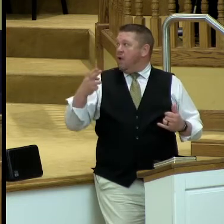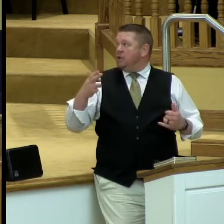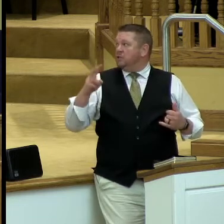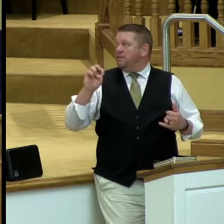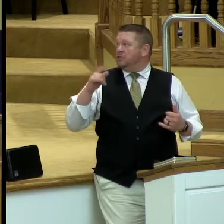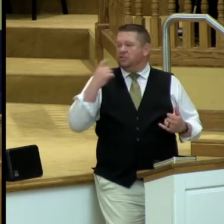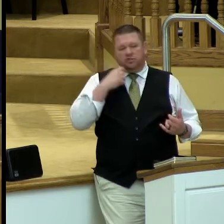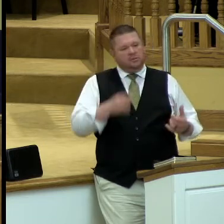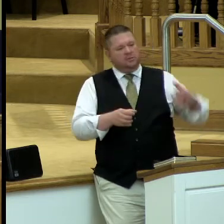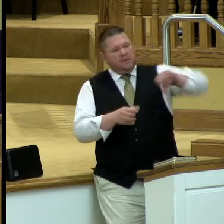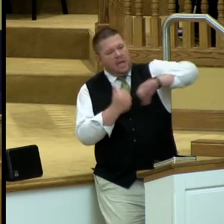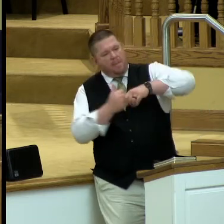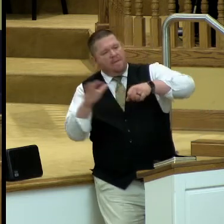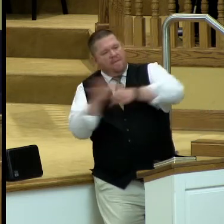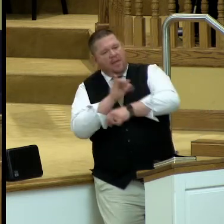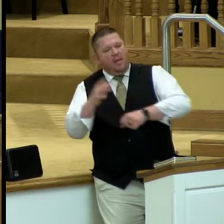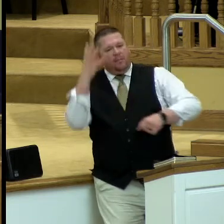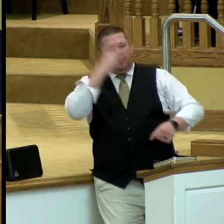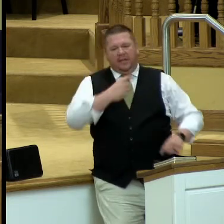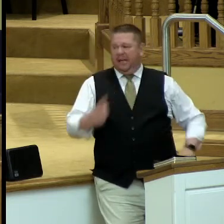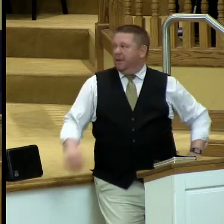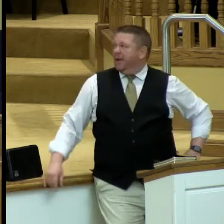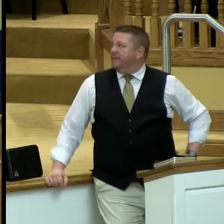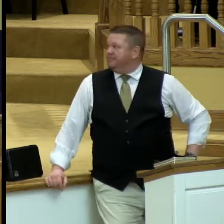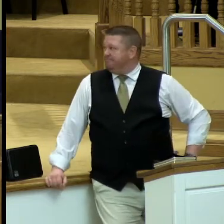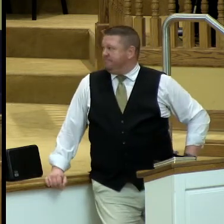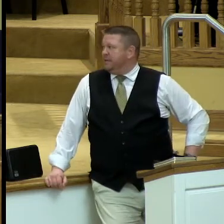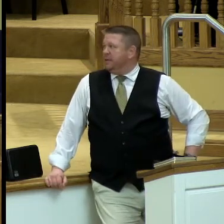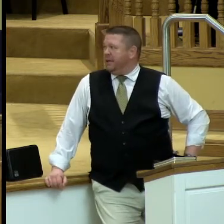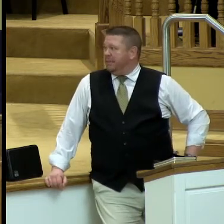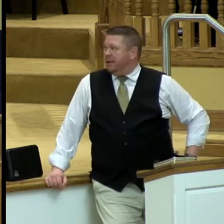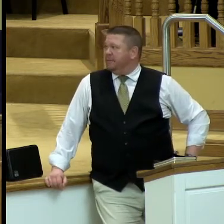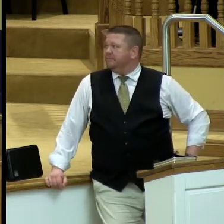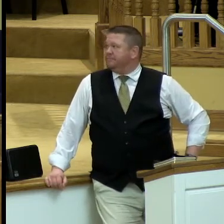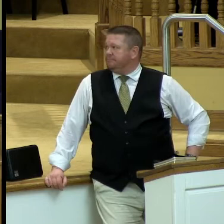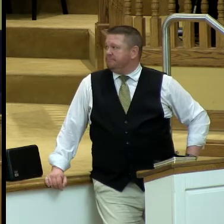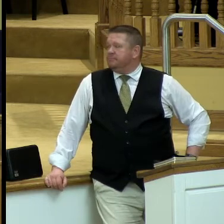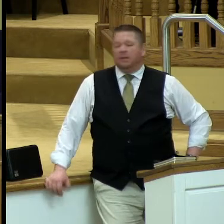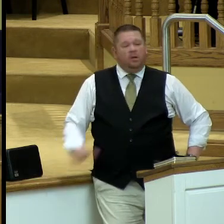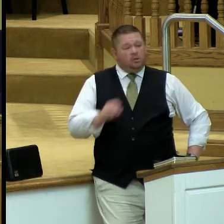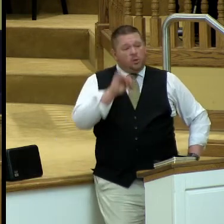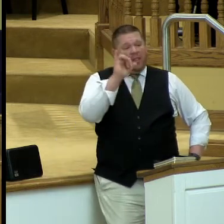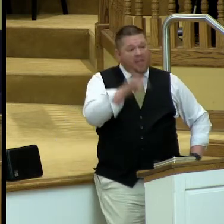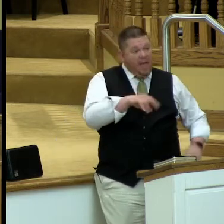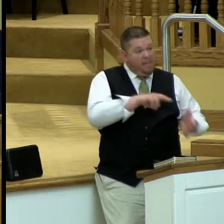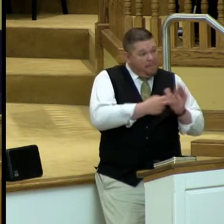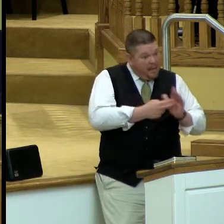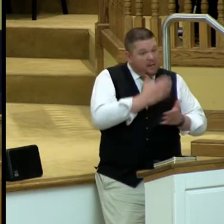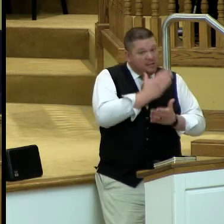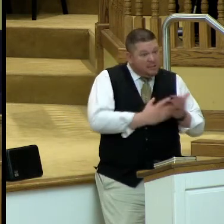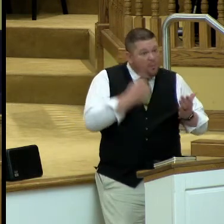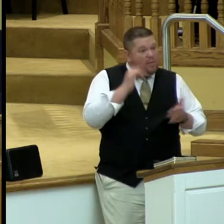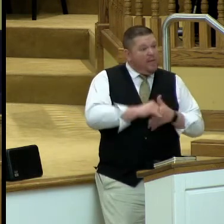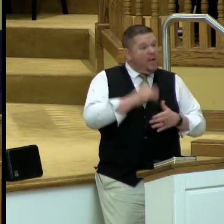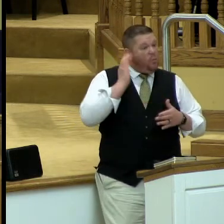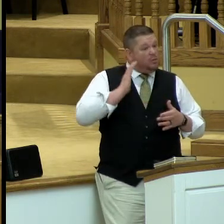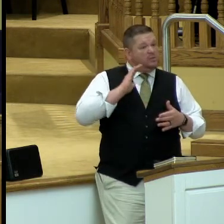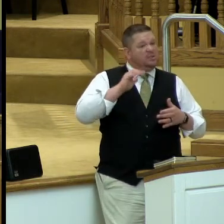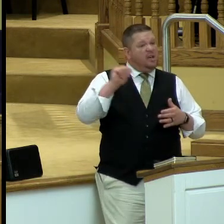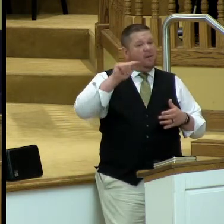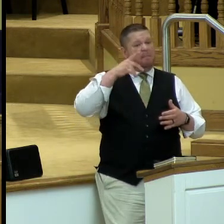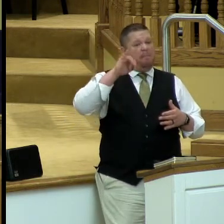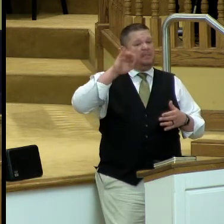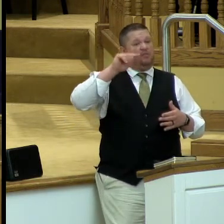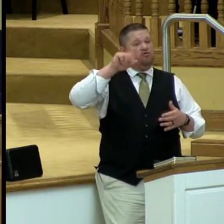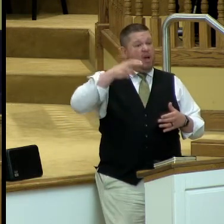this trashy vessel just helped fill this pretty one. Amen. Hmm. So does that mean that someone that was once deemed a